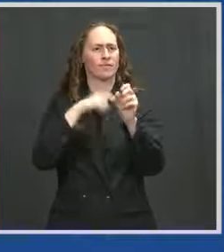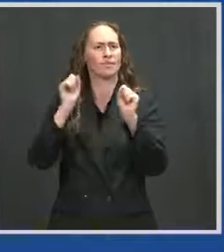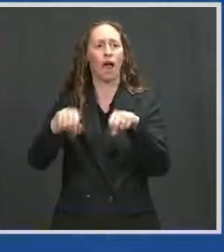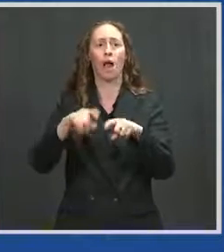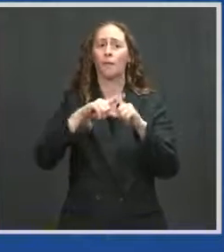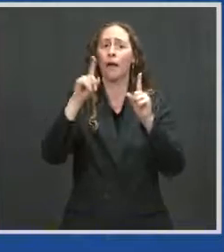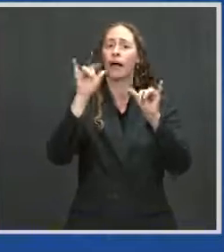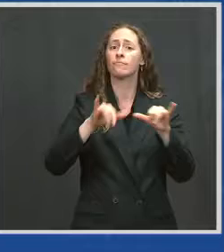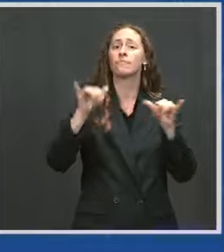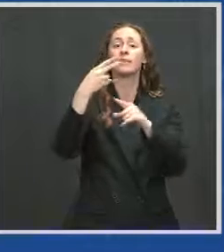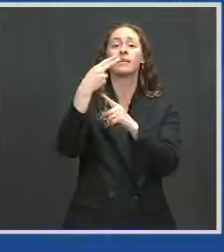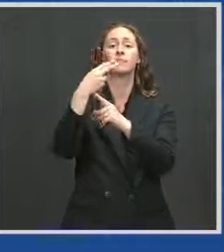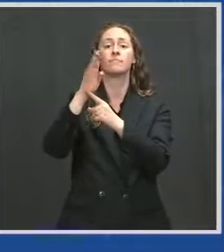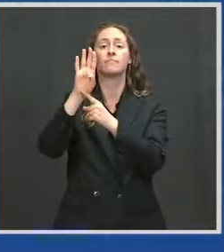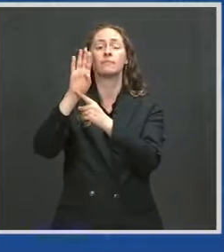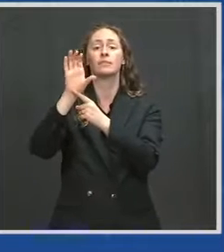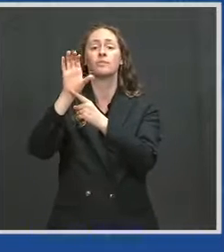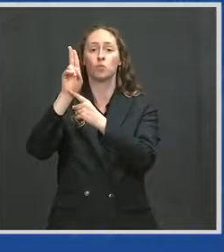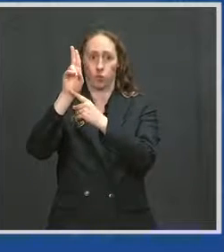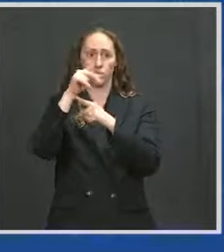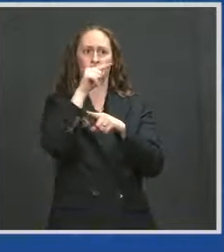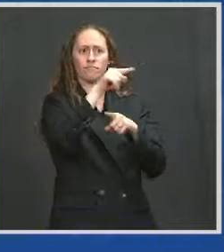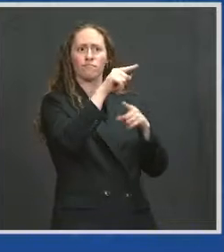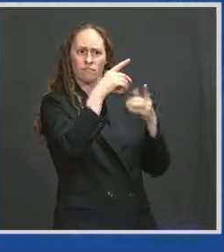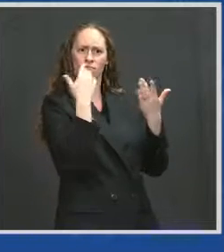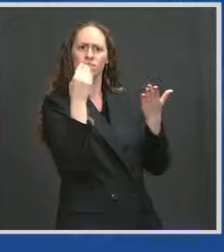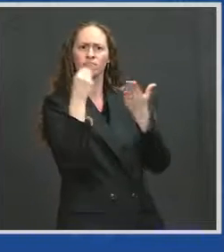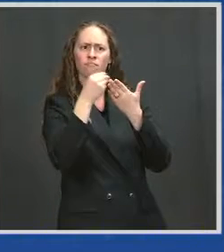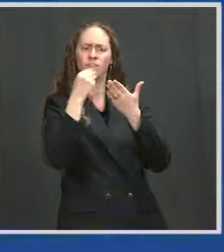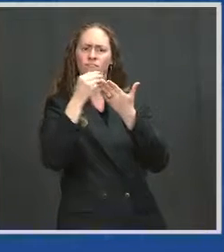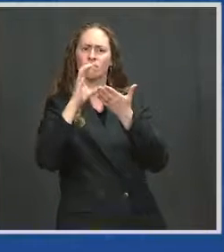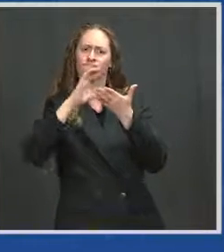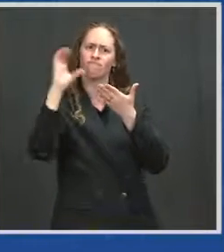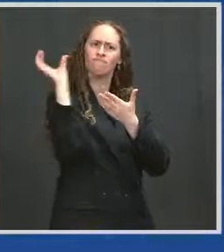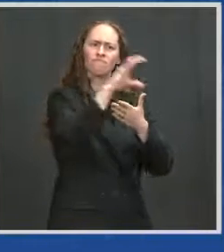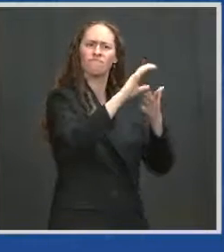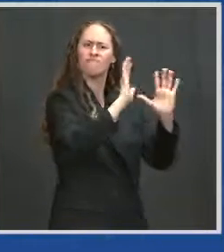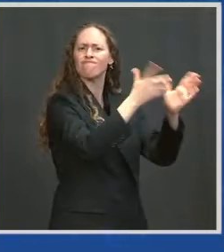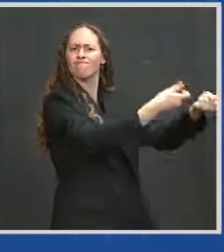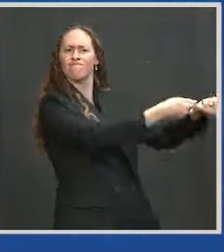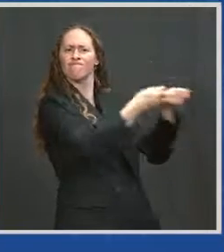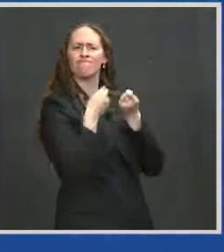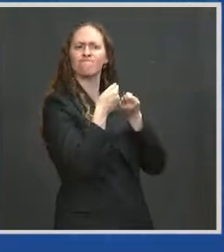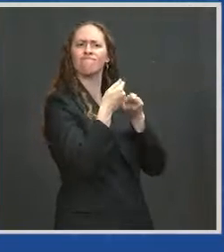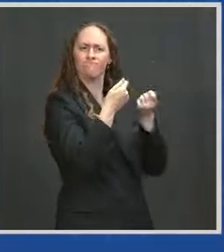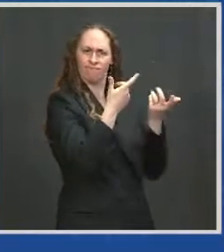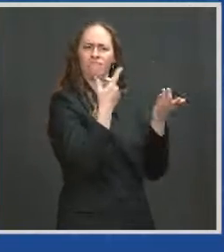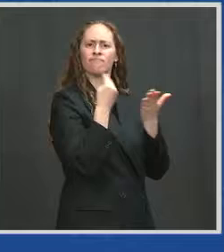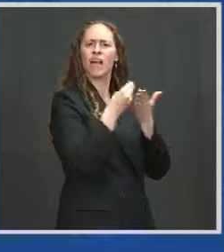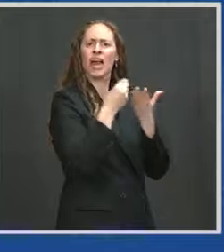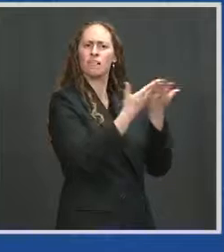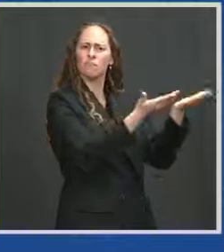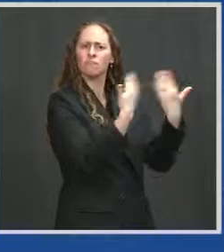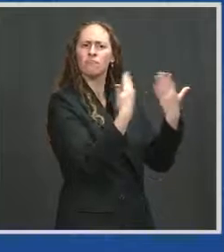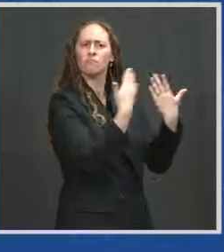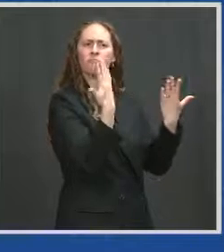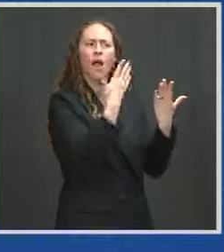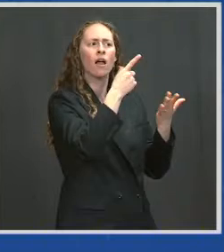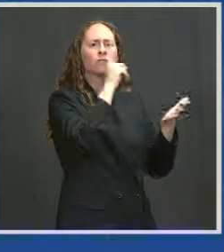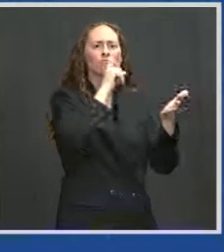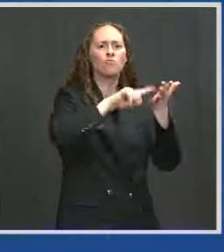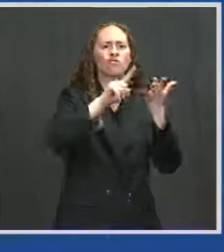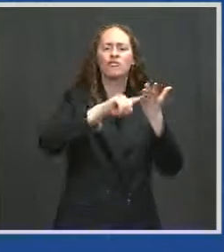No, I have a $5 billion a year program giving them the resources to invest in research centers and laboratories in